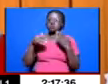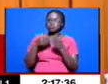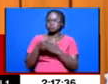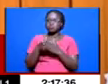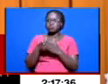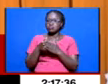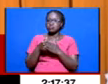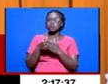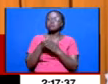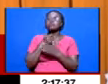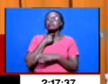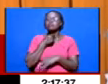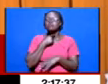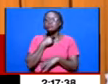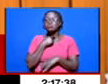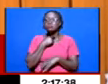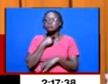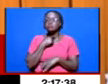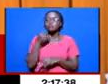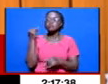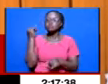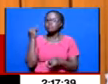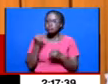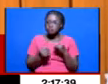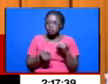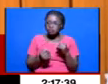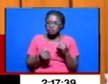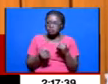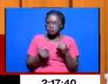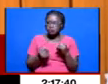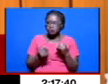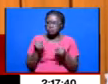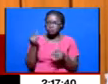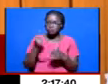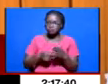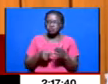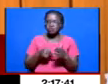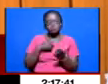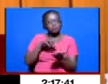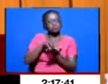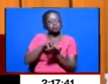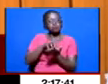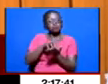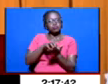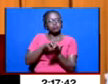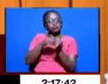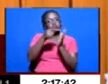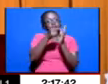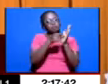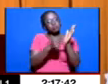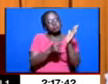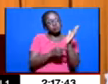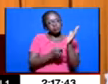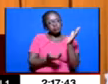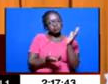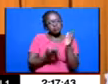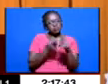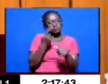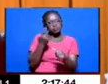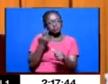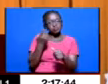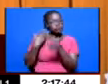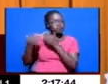cherish, I came to the conclusion, my disposition on this issue first issue, noting our